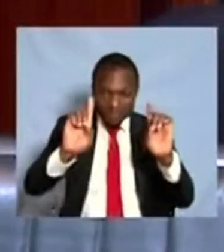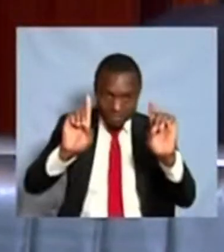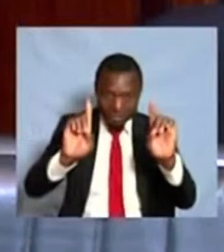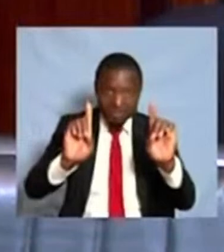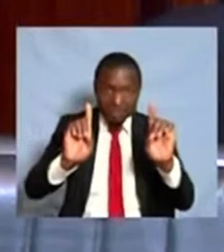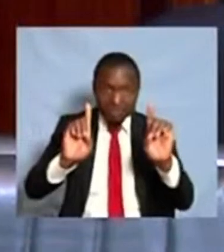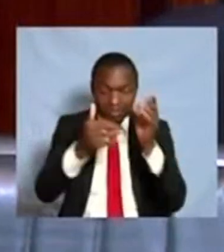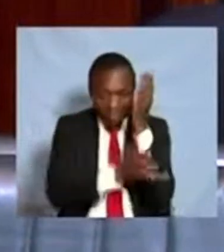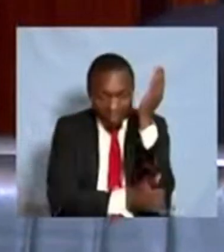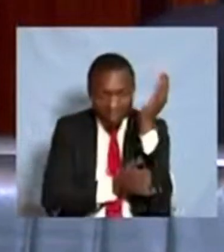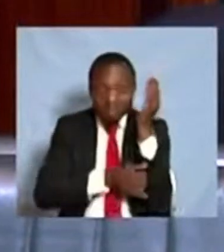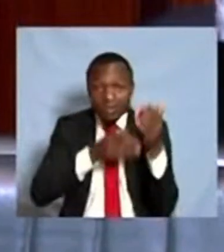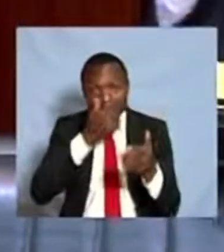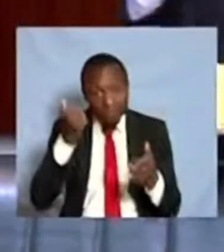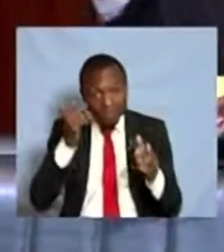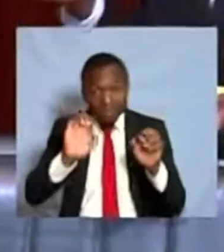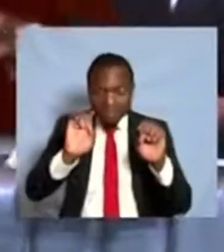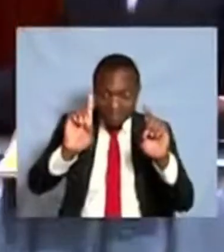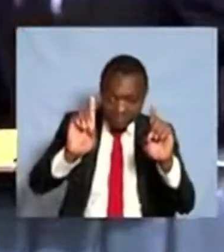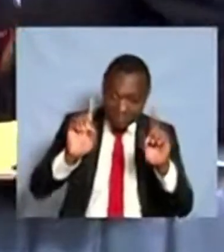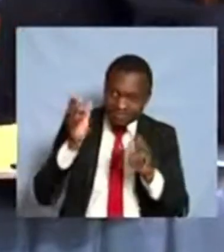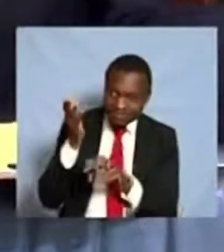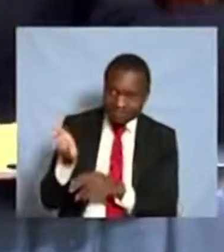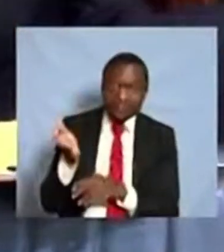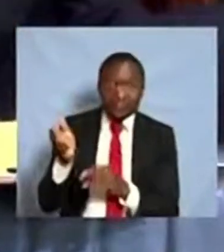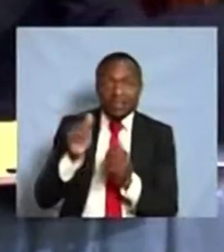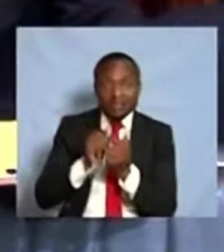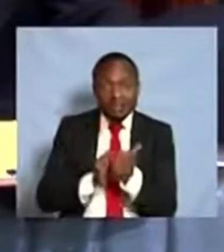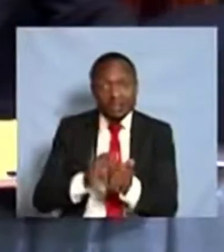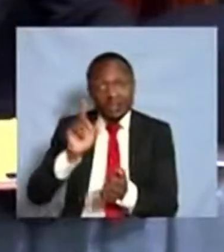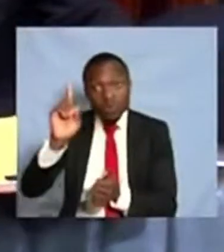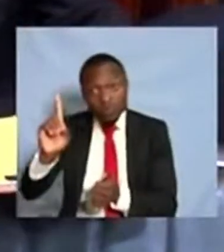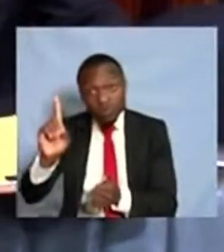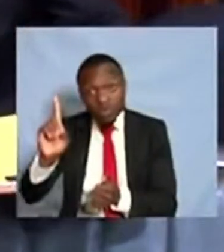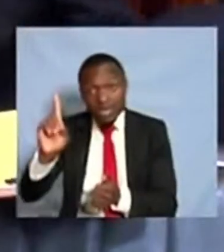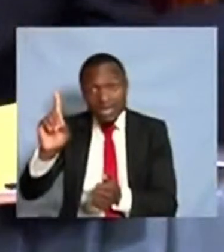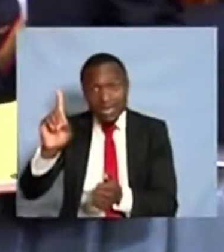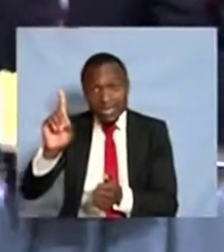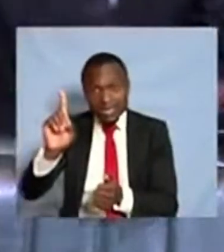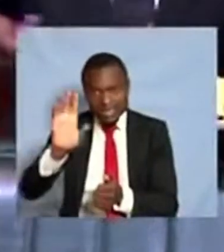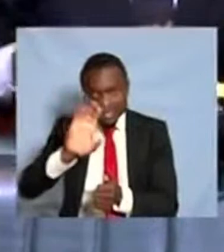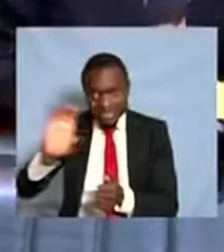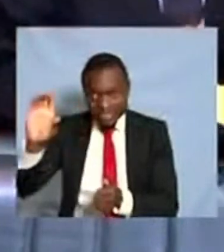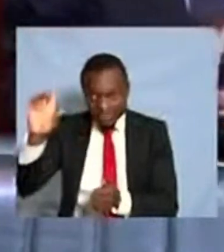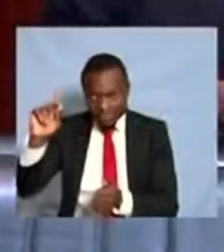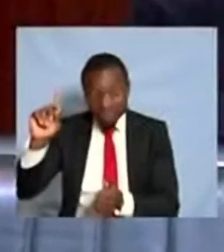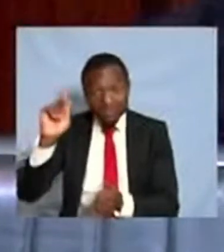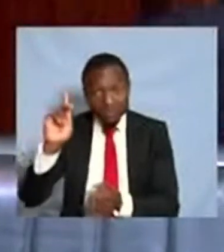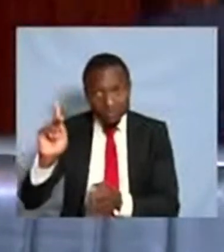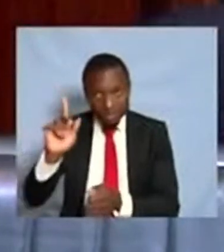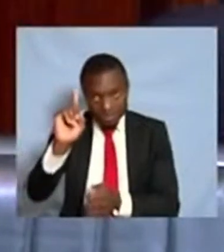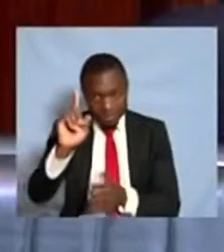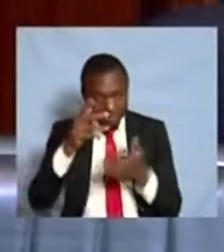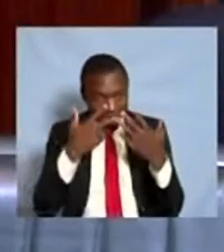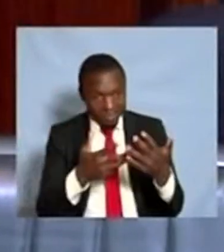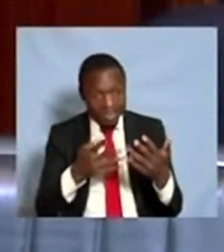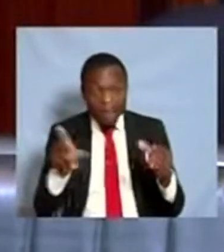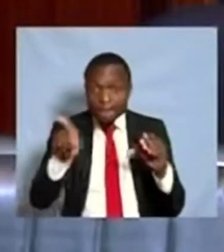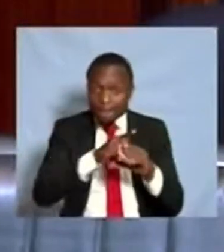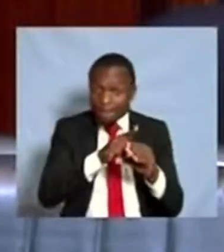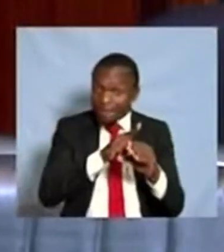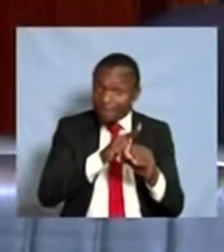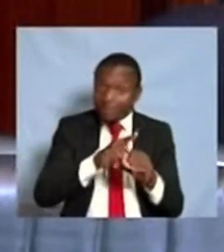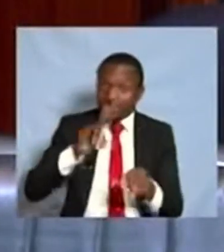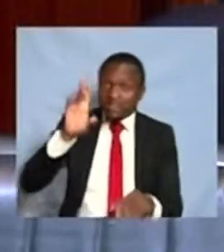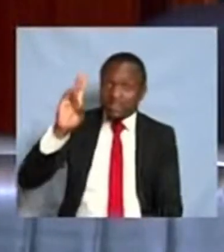country becoming better education-wise, that is about 120 per paper. That is, and the participation fee of